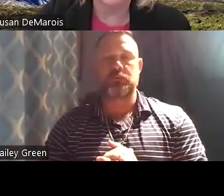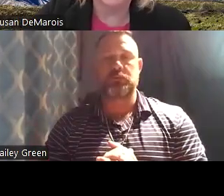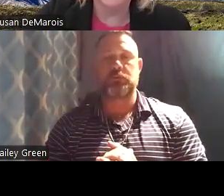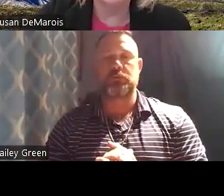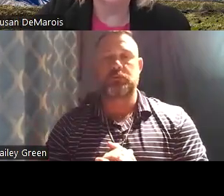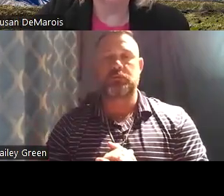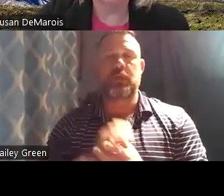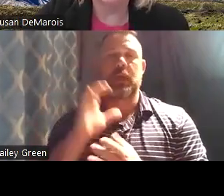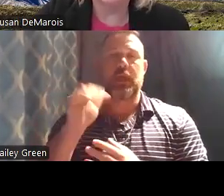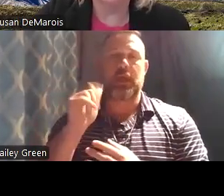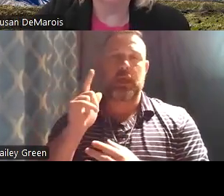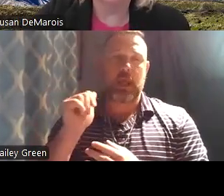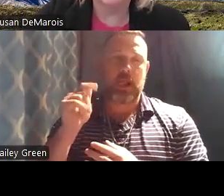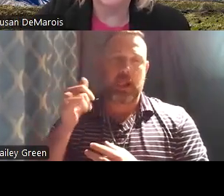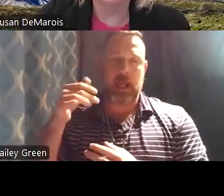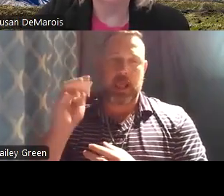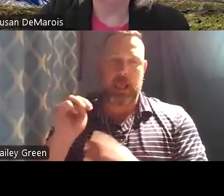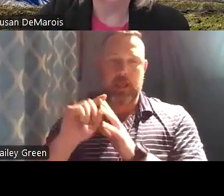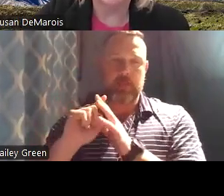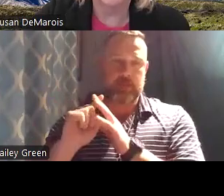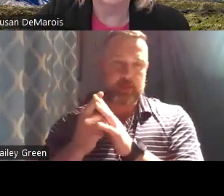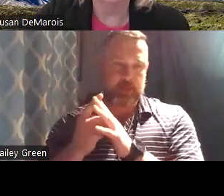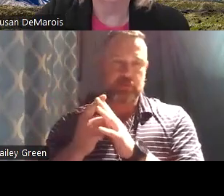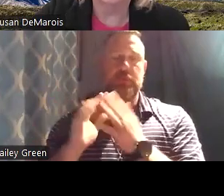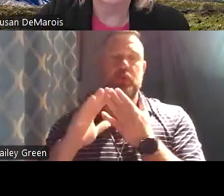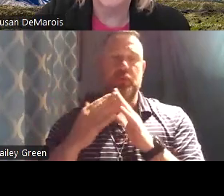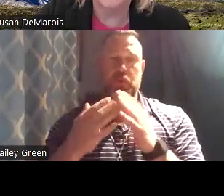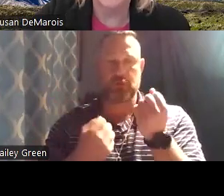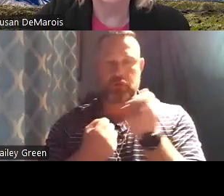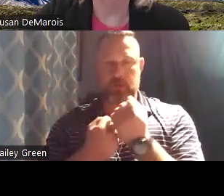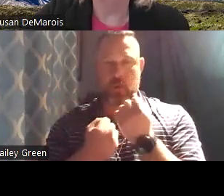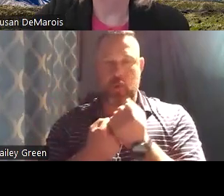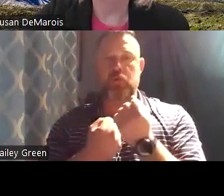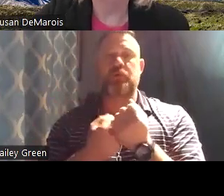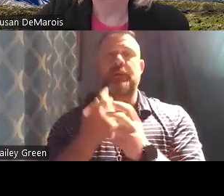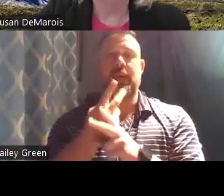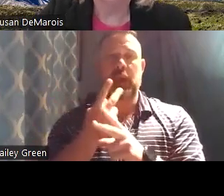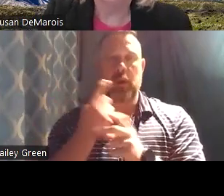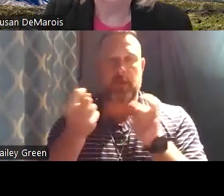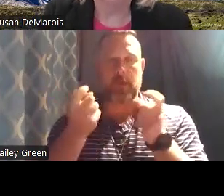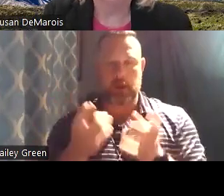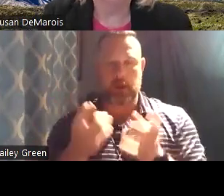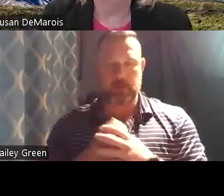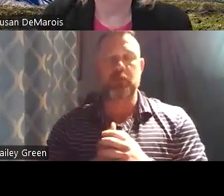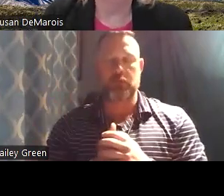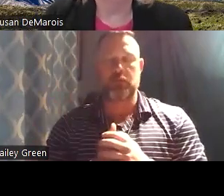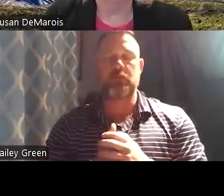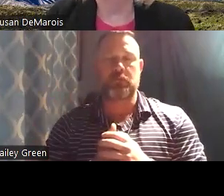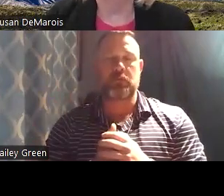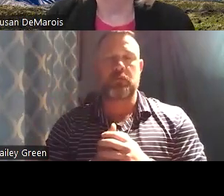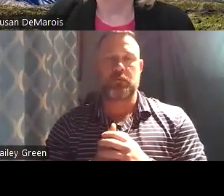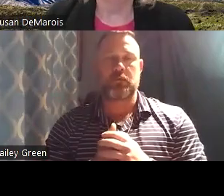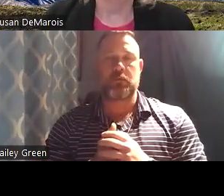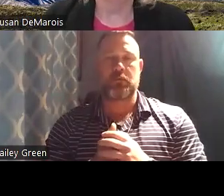Further CalAIM implementation. You've talked about community supports and enhanced care management. We will